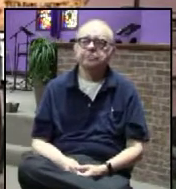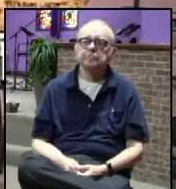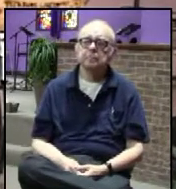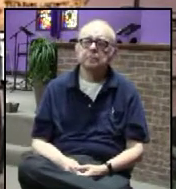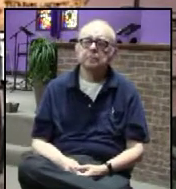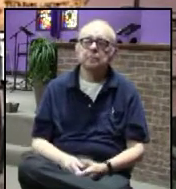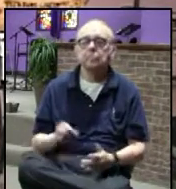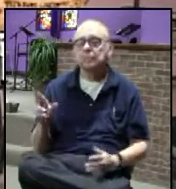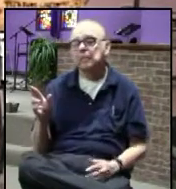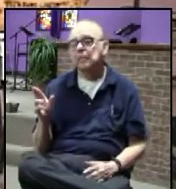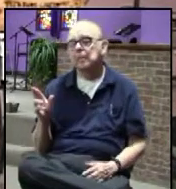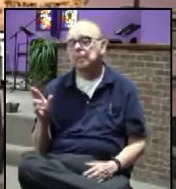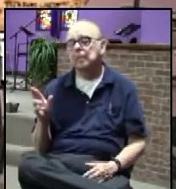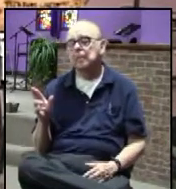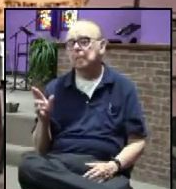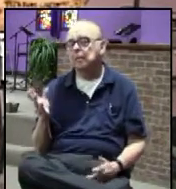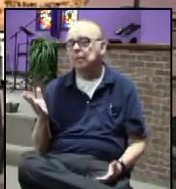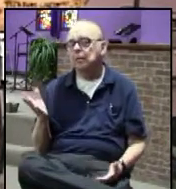Or